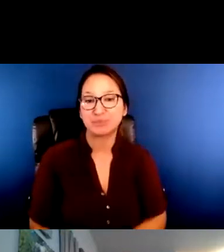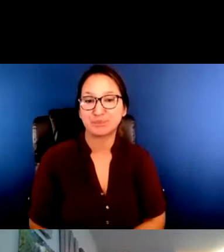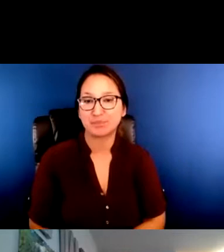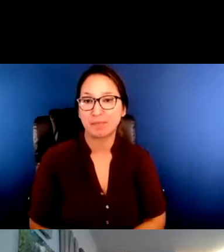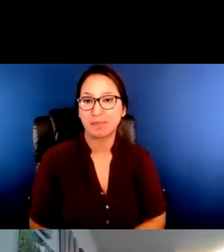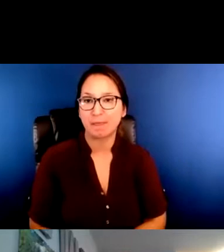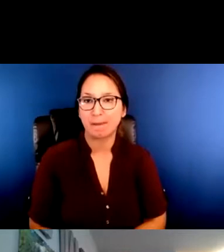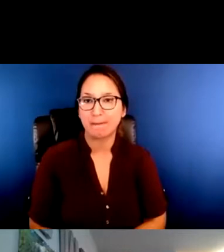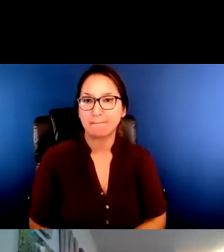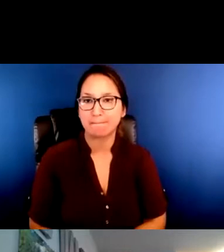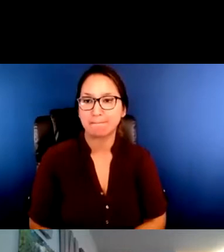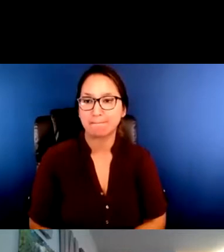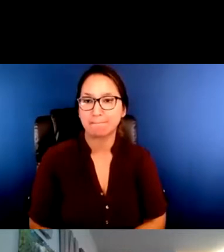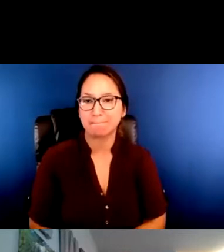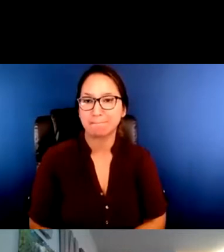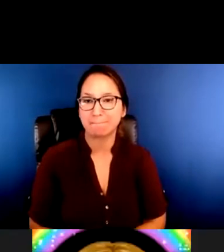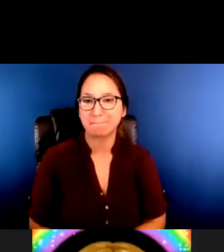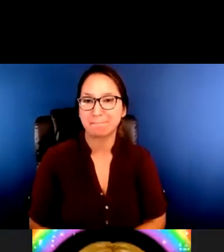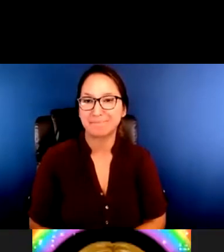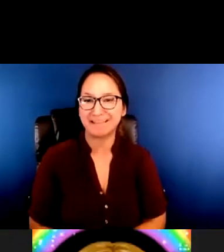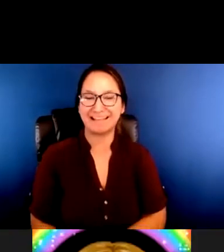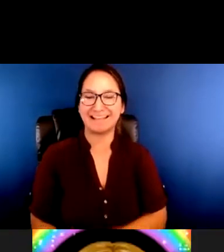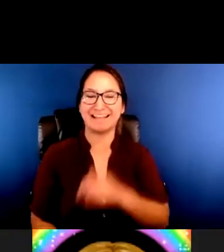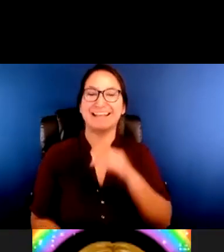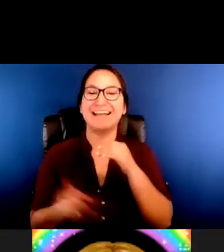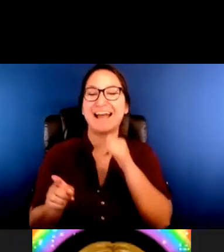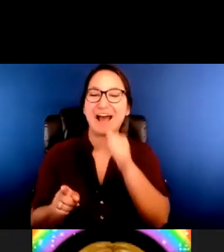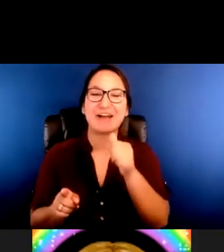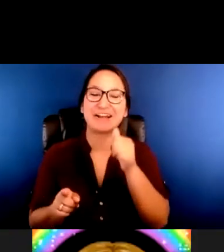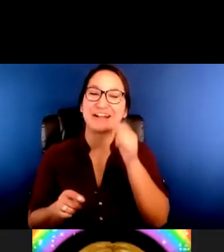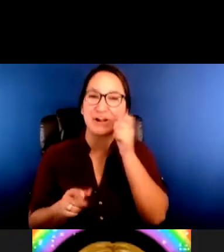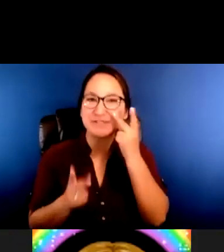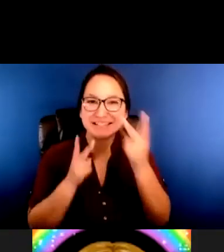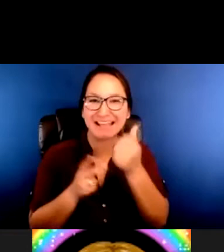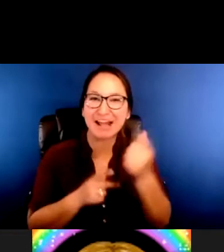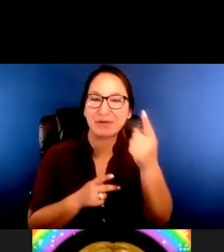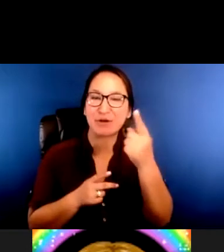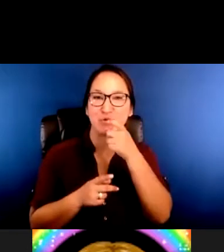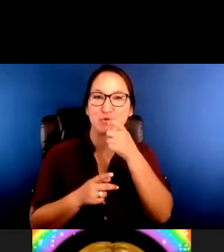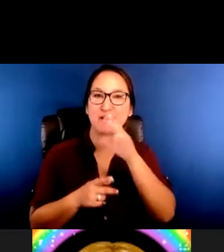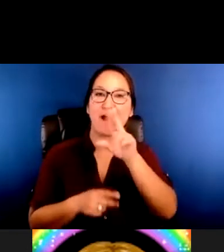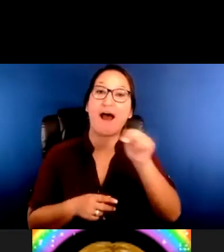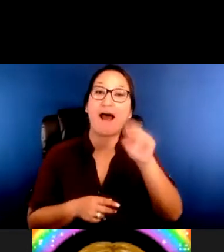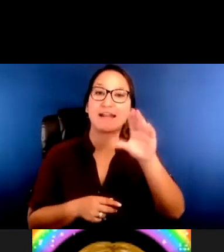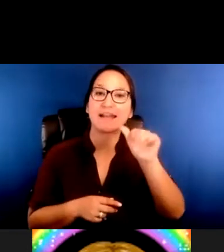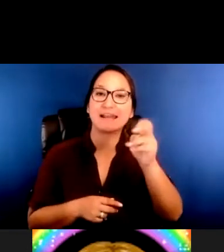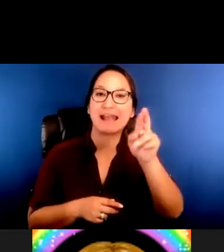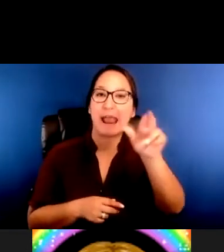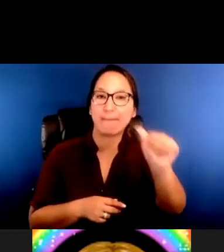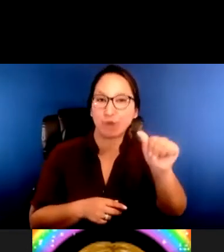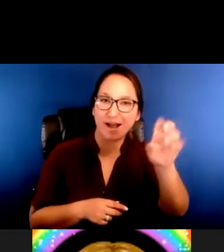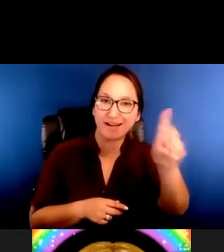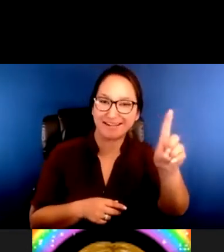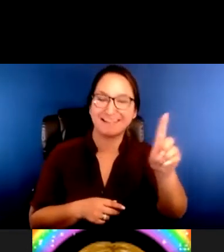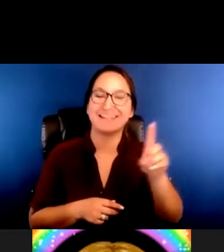camera. I don't know, can you interpret that? I don't think that's a word, so good luck with that one. Anyway, I wanted to say we